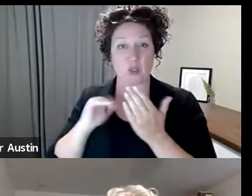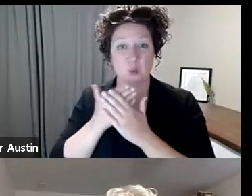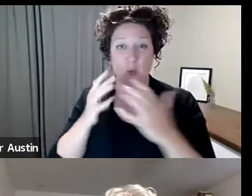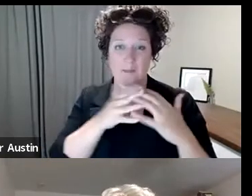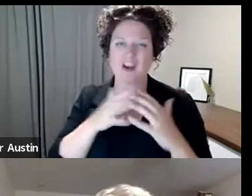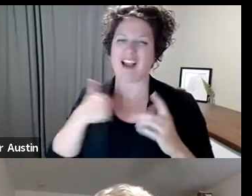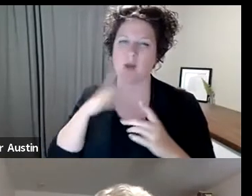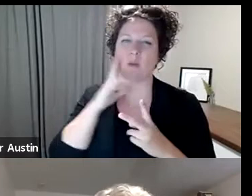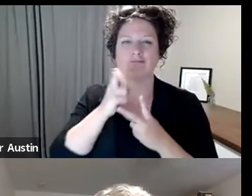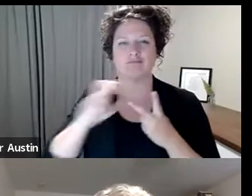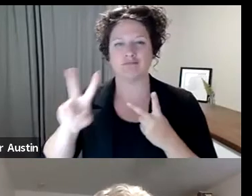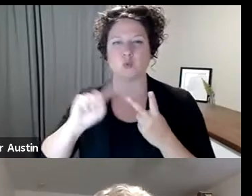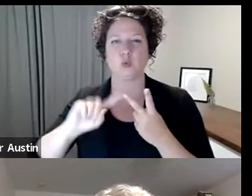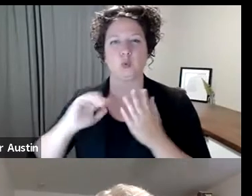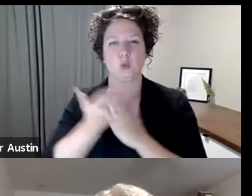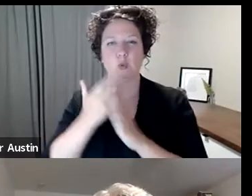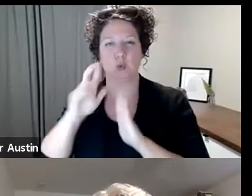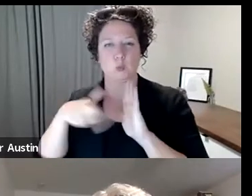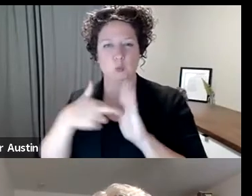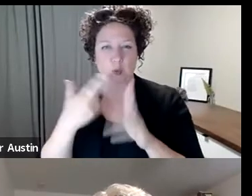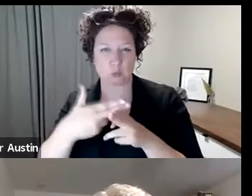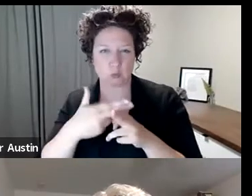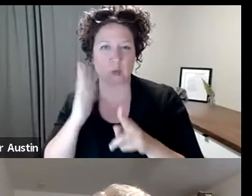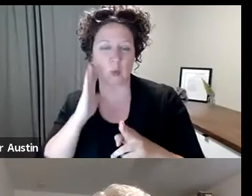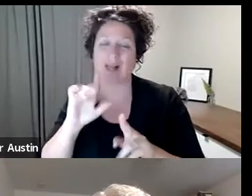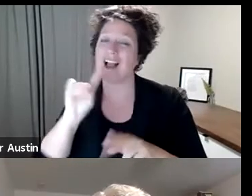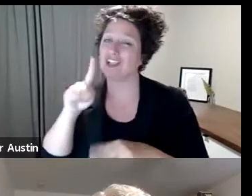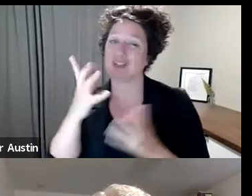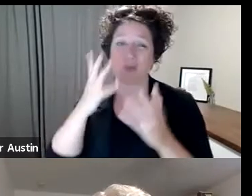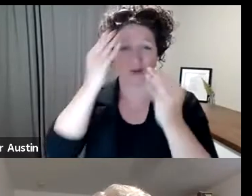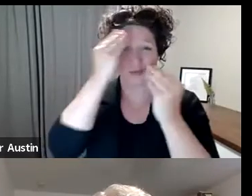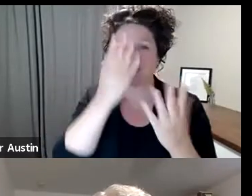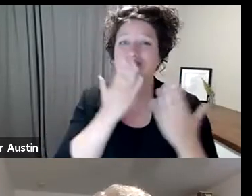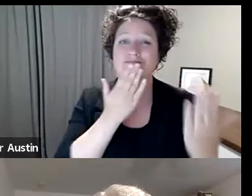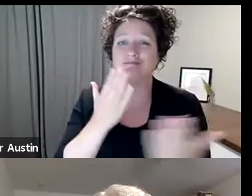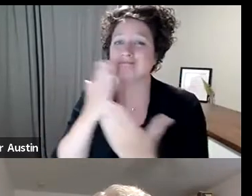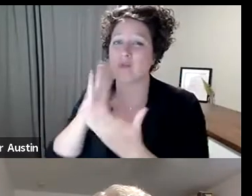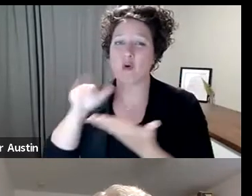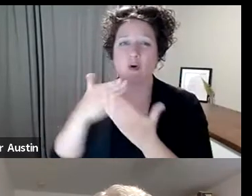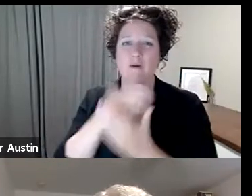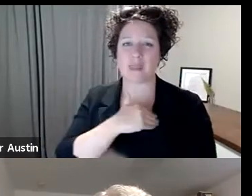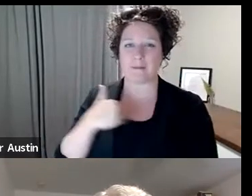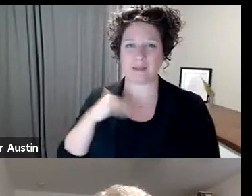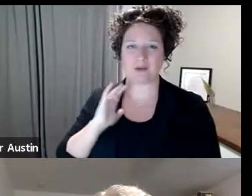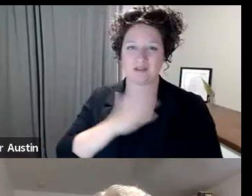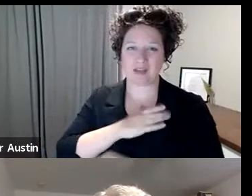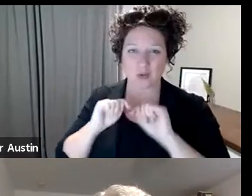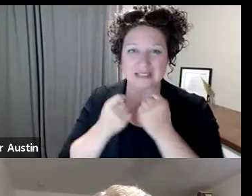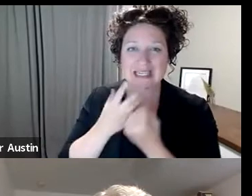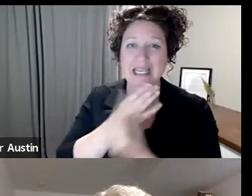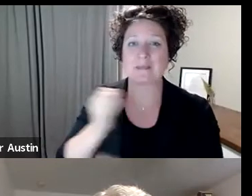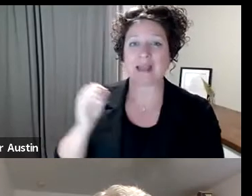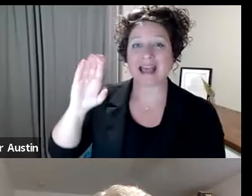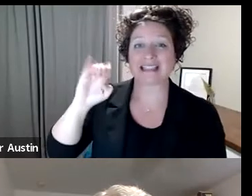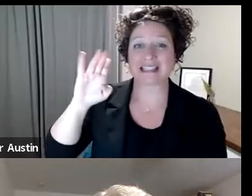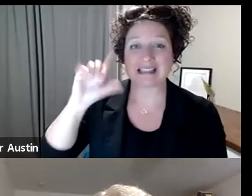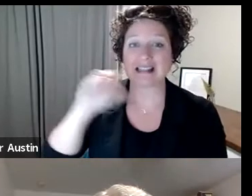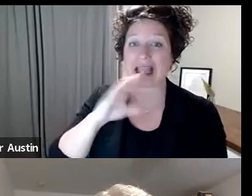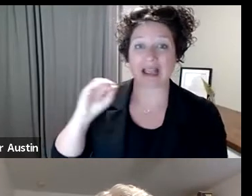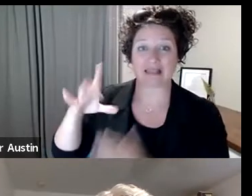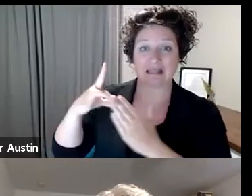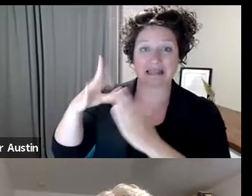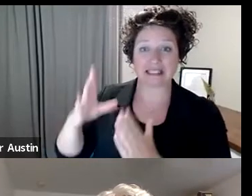to a new role very soon, I just want to thank all of the members of our team and Cecilia and the leadership of New